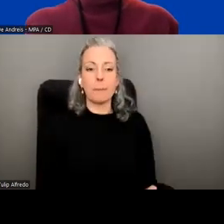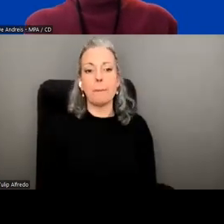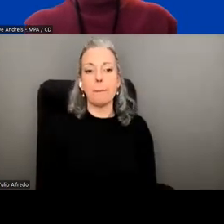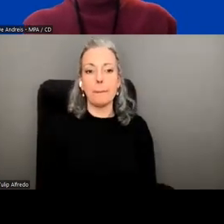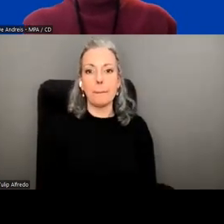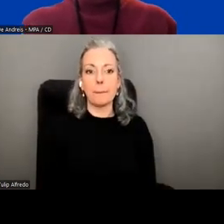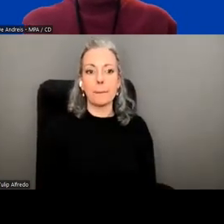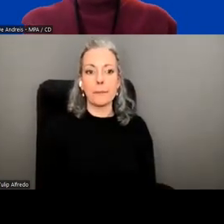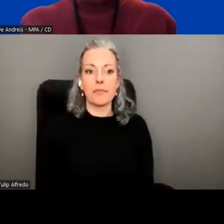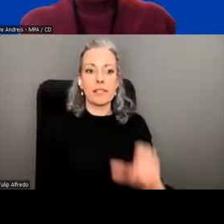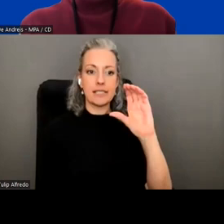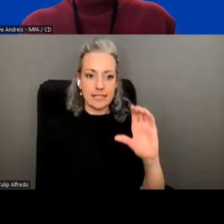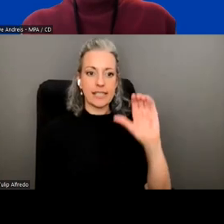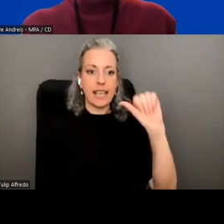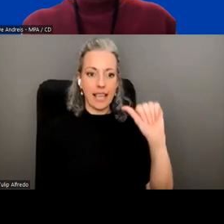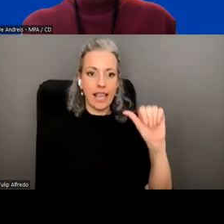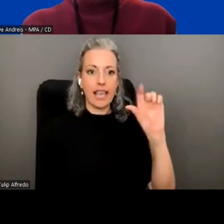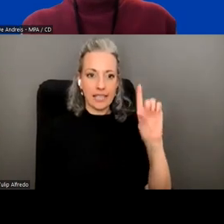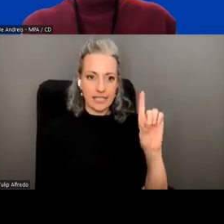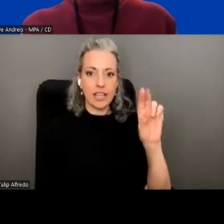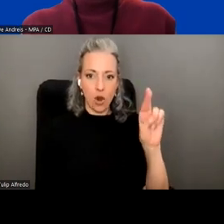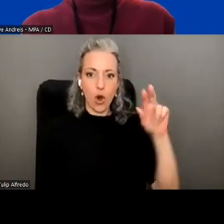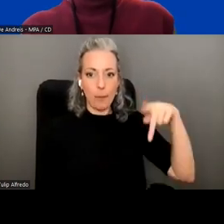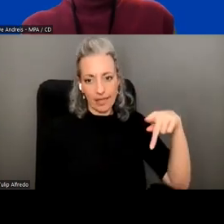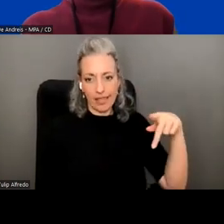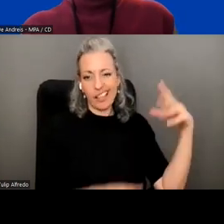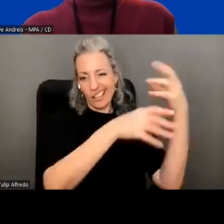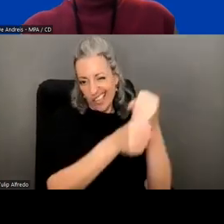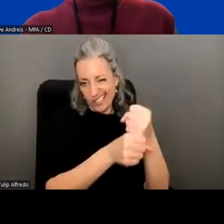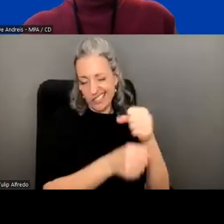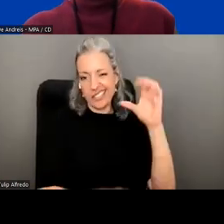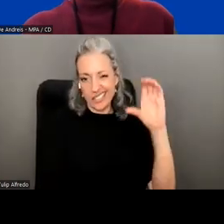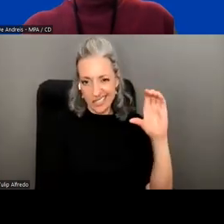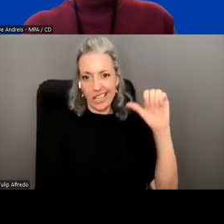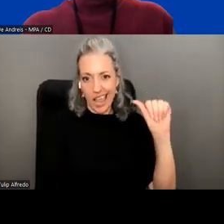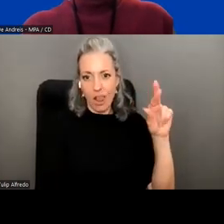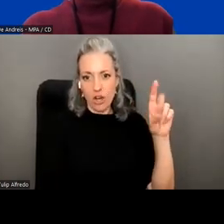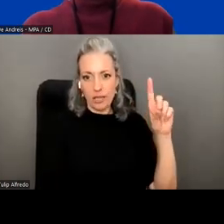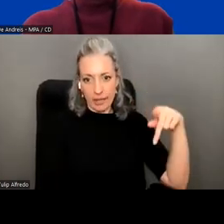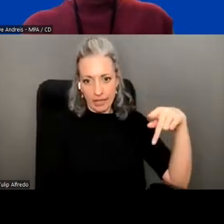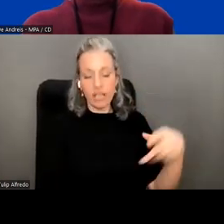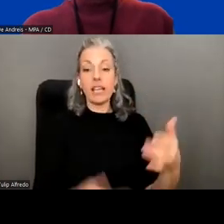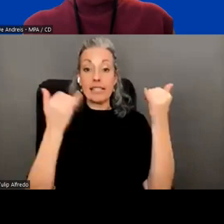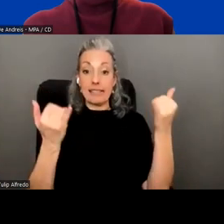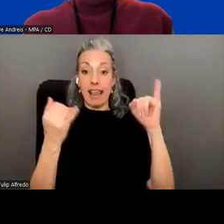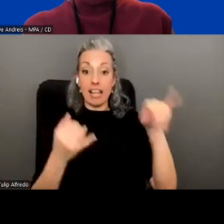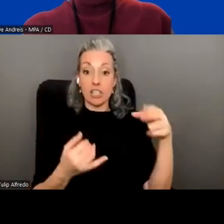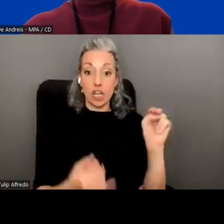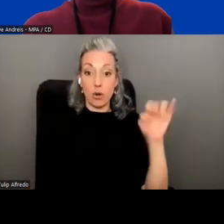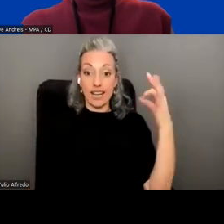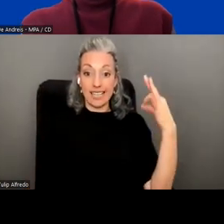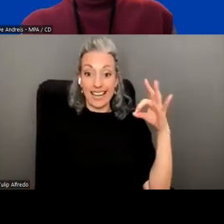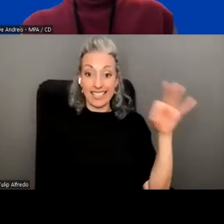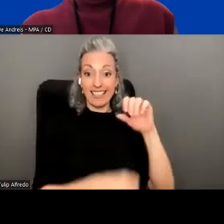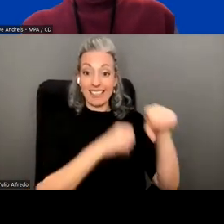CADRP, C-A-D-R-P, CADRP for short. And today is January 19th,